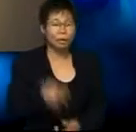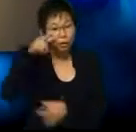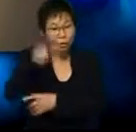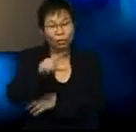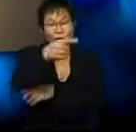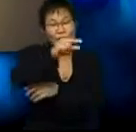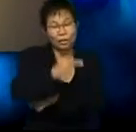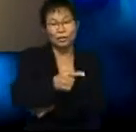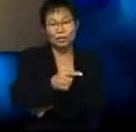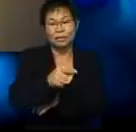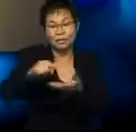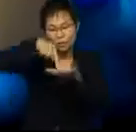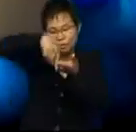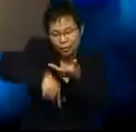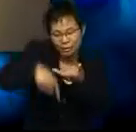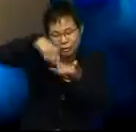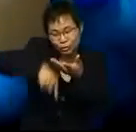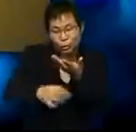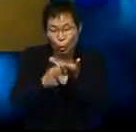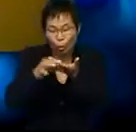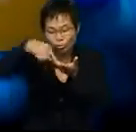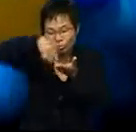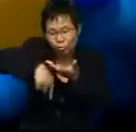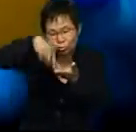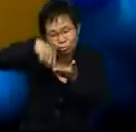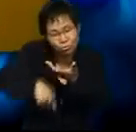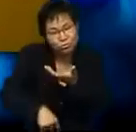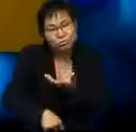Look, the green beans are passing through the holes.